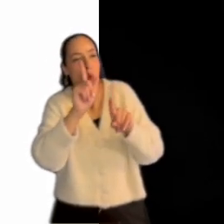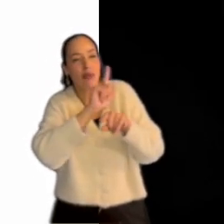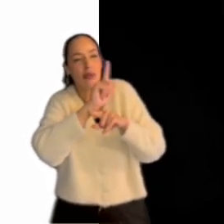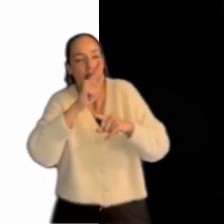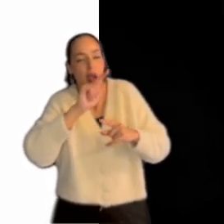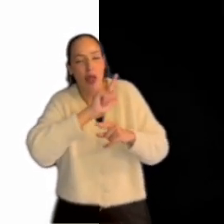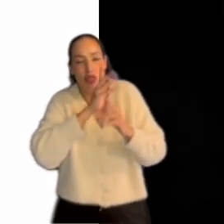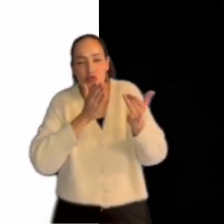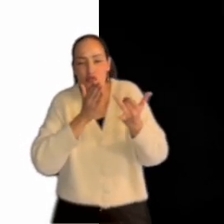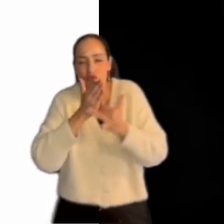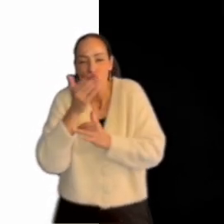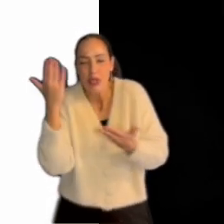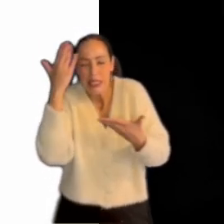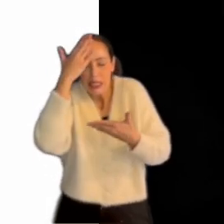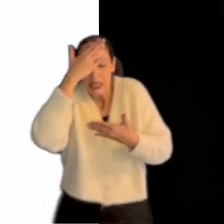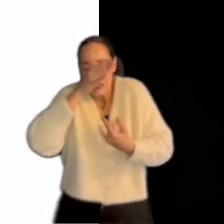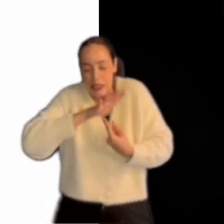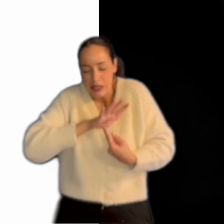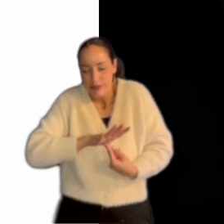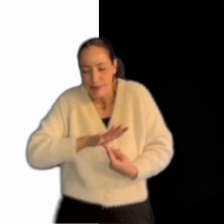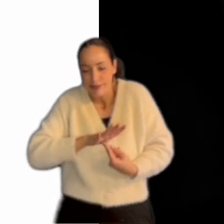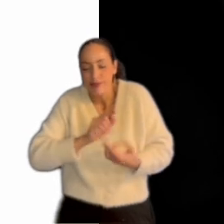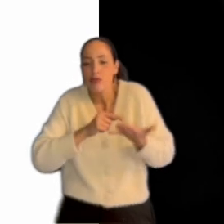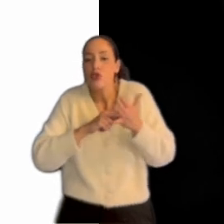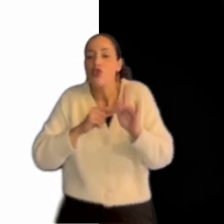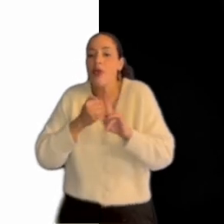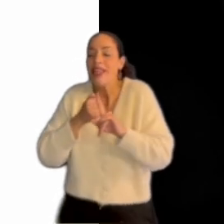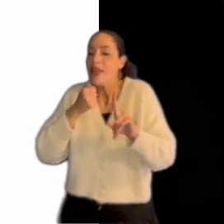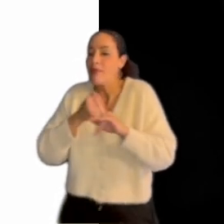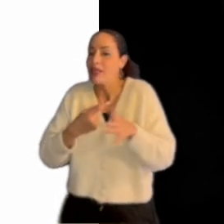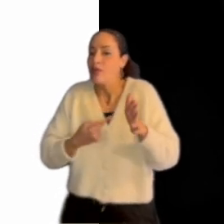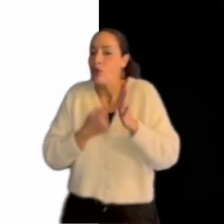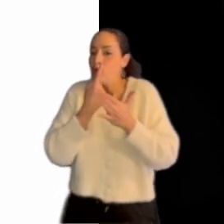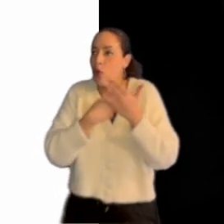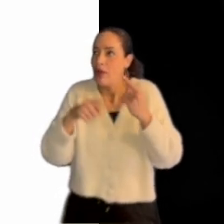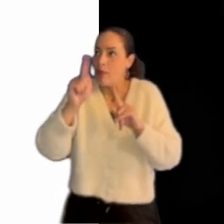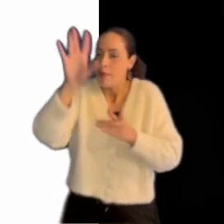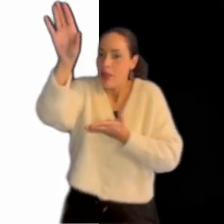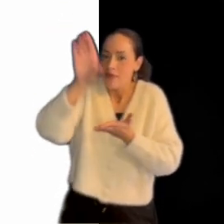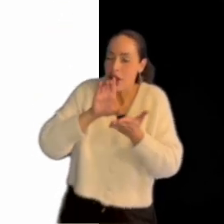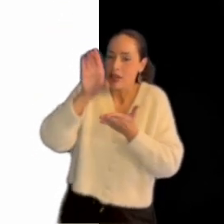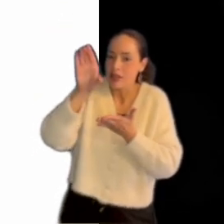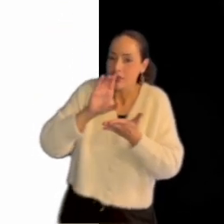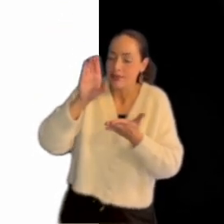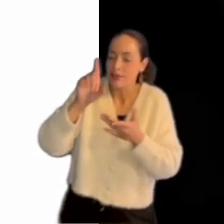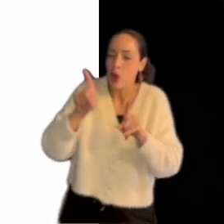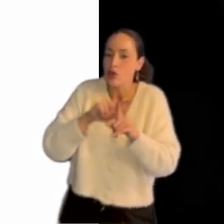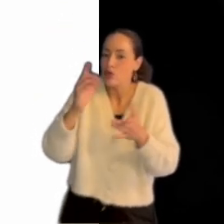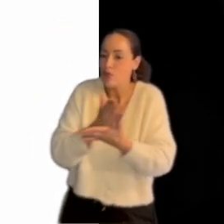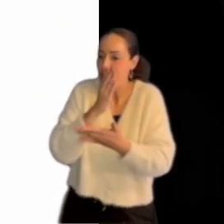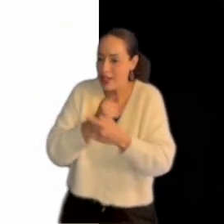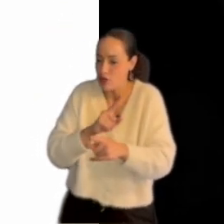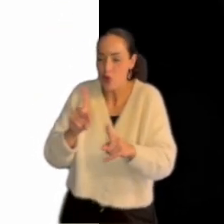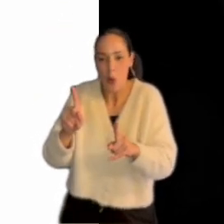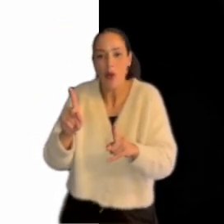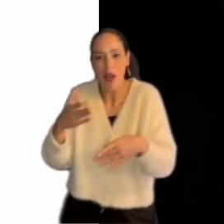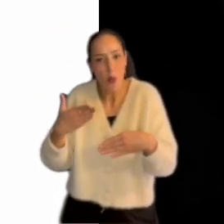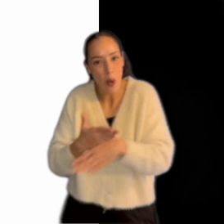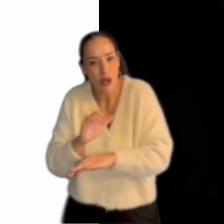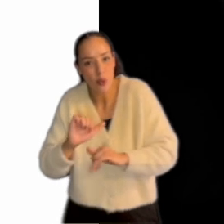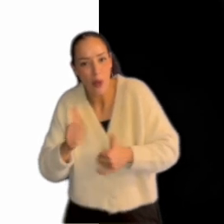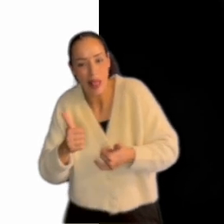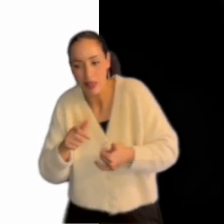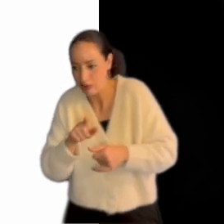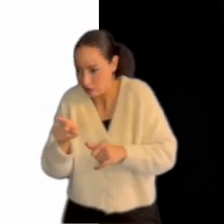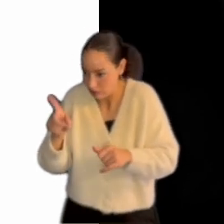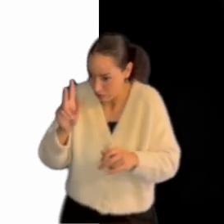seen, heard, and valued? Have we understood their needs? Holding ourselves to account is necessary to ensure that we remain focused on where someone is,